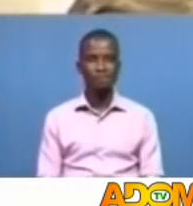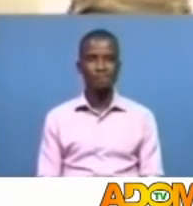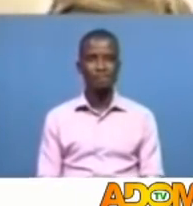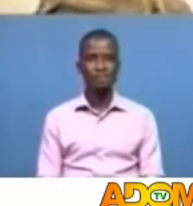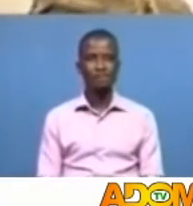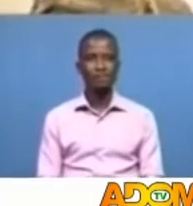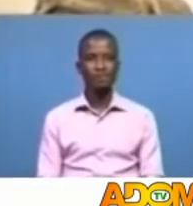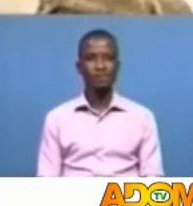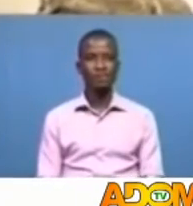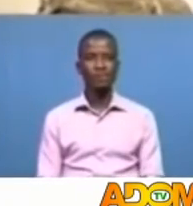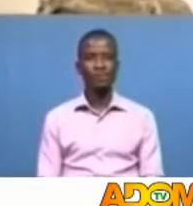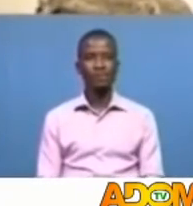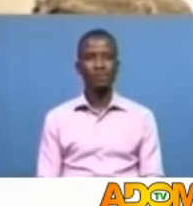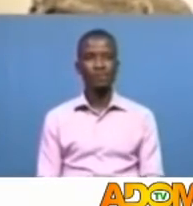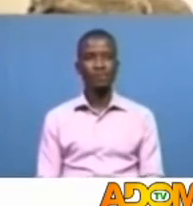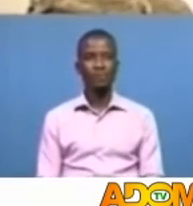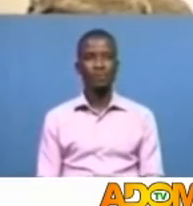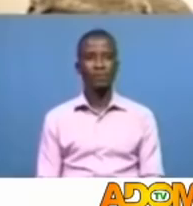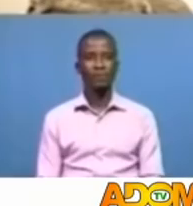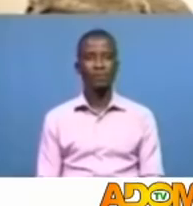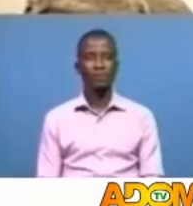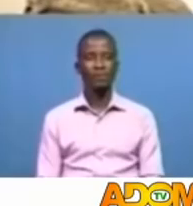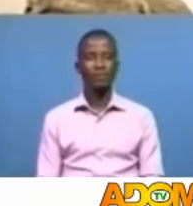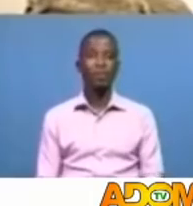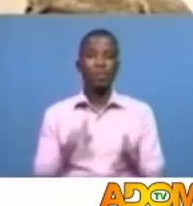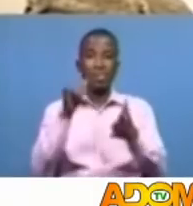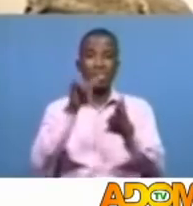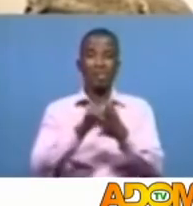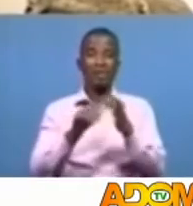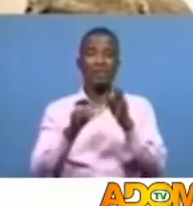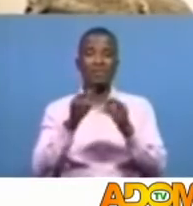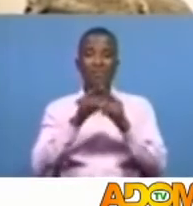Lords, in that case too, the court